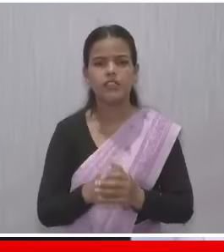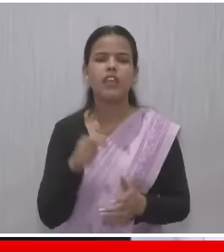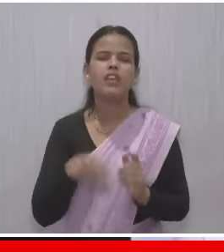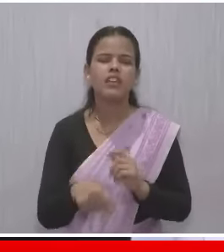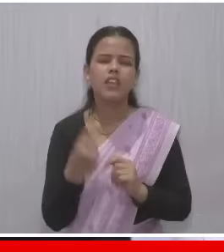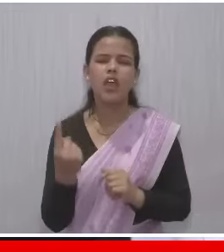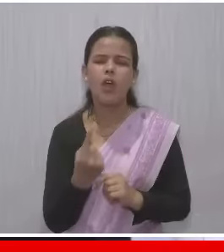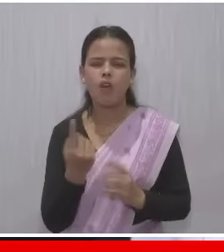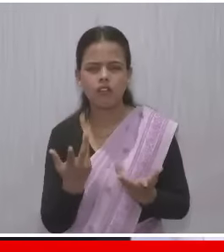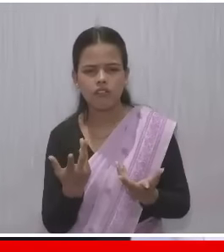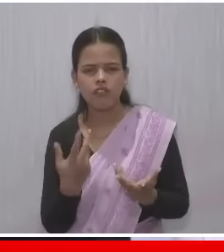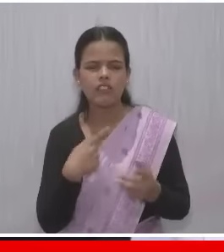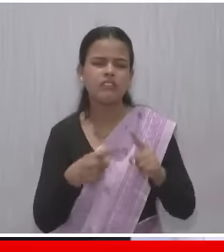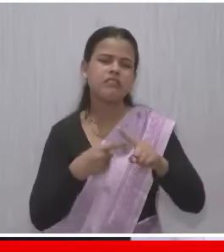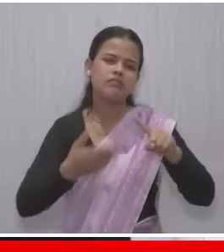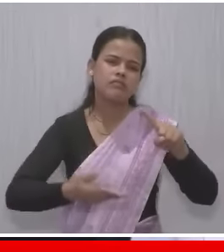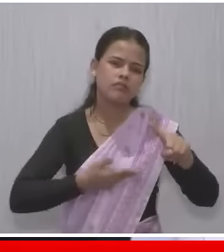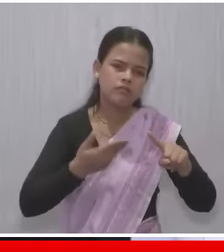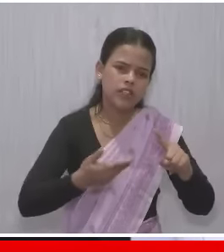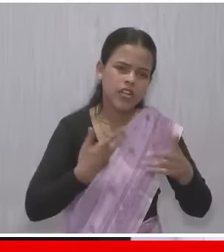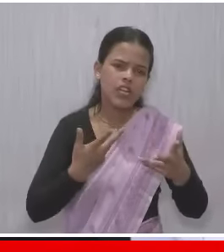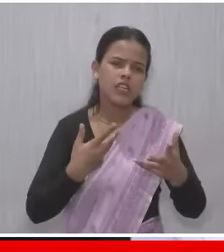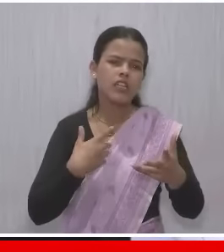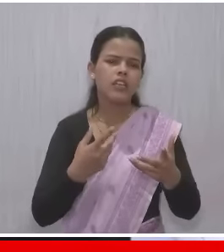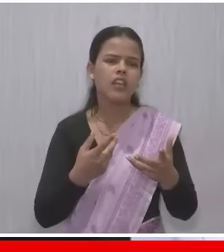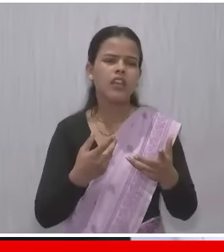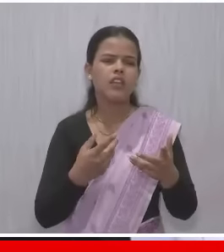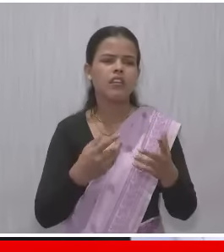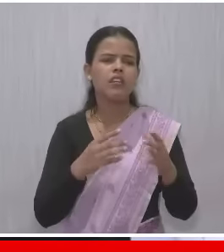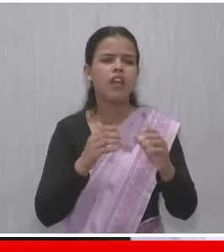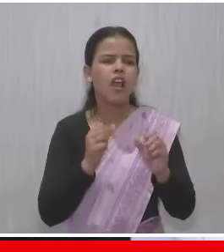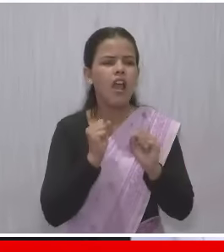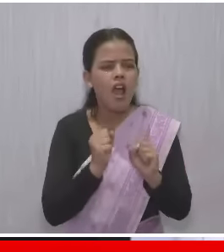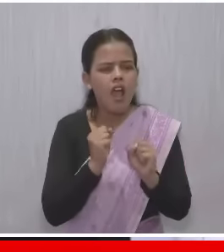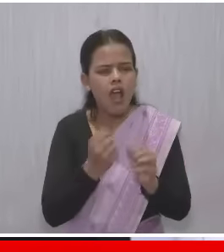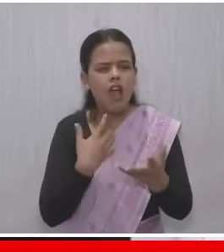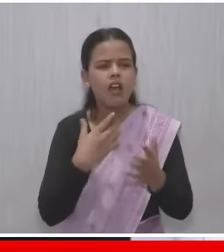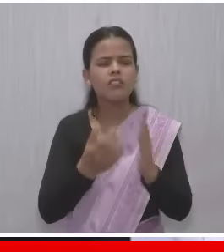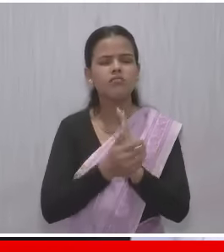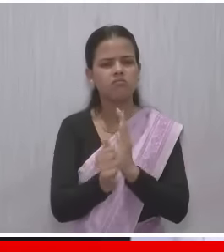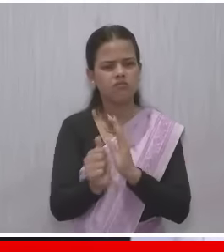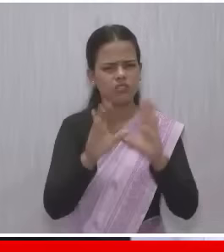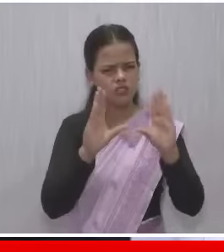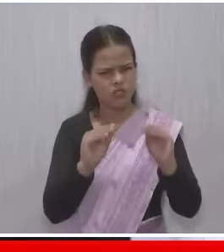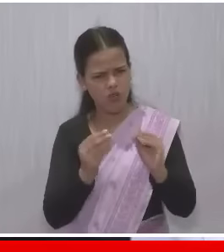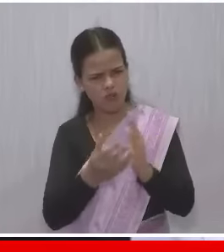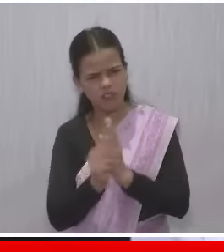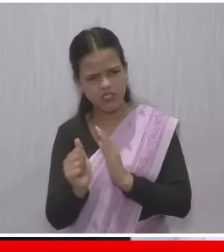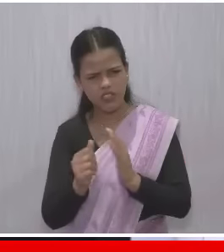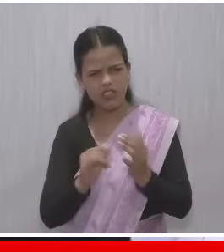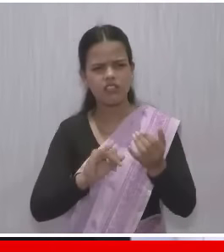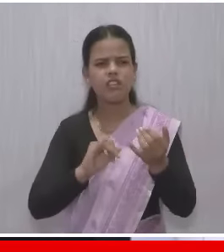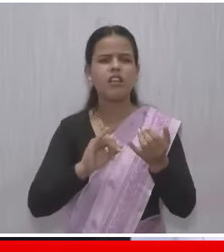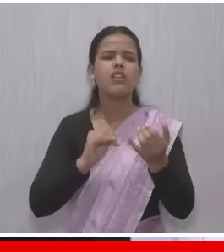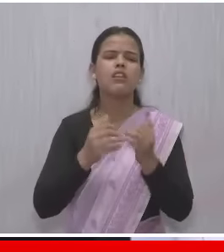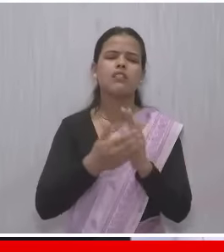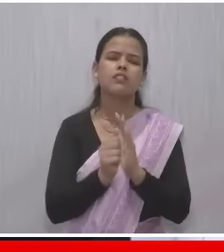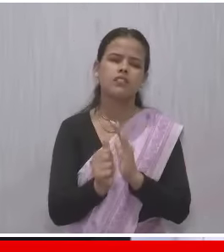just about training them on hard skills, it's also about training them on soft skills, employability skills that